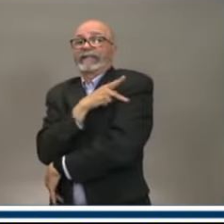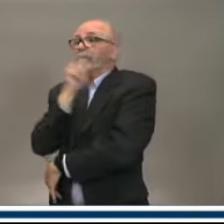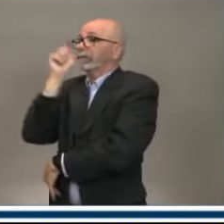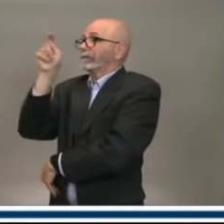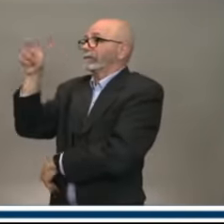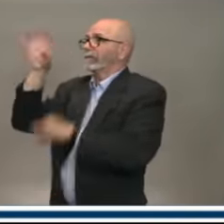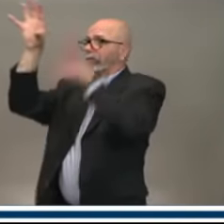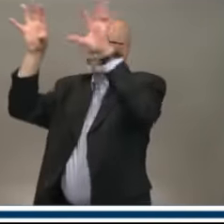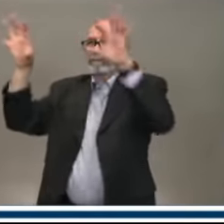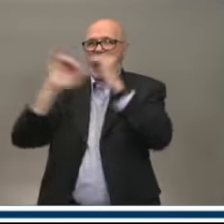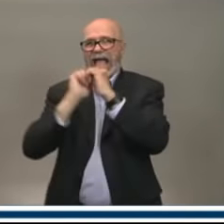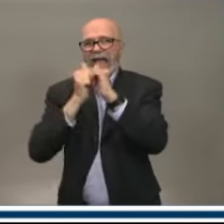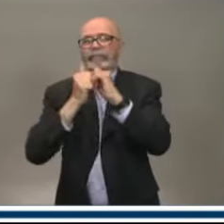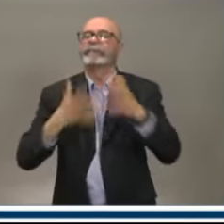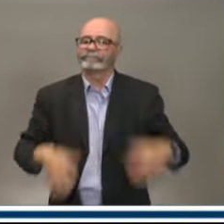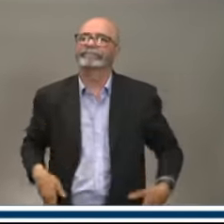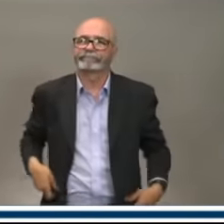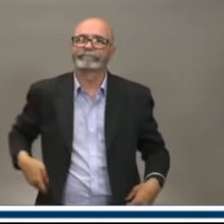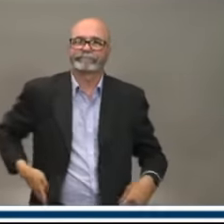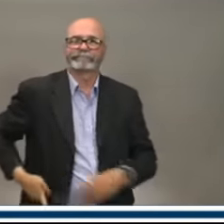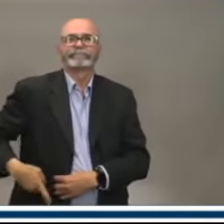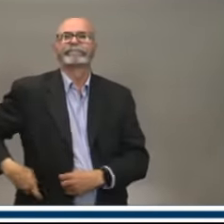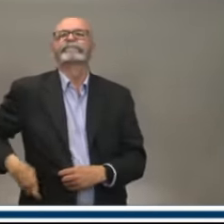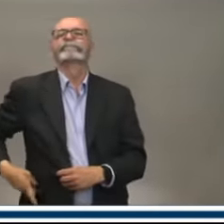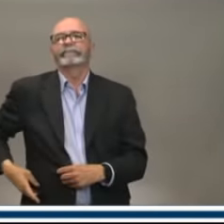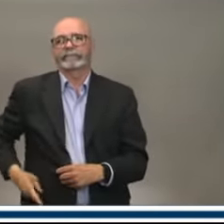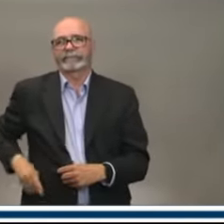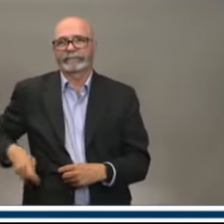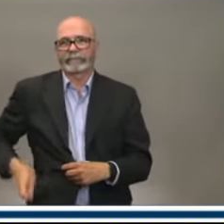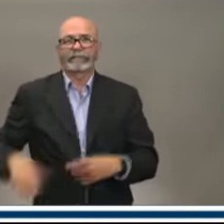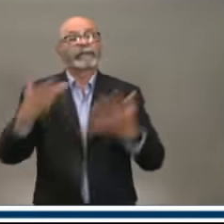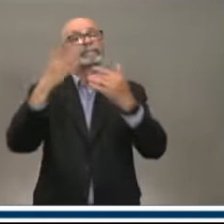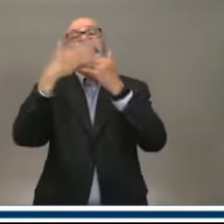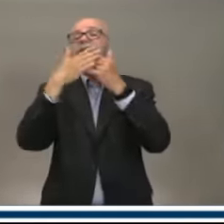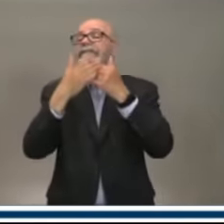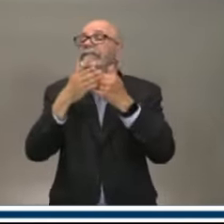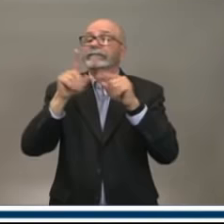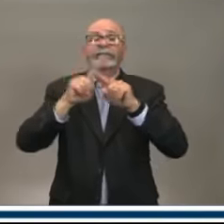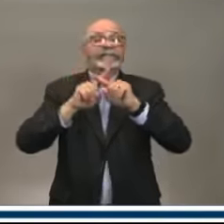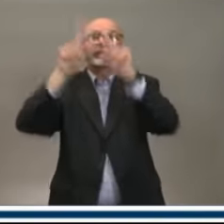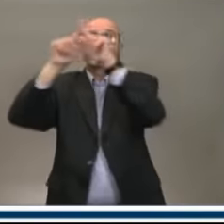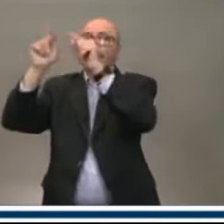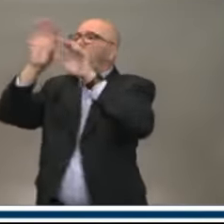consistent across the province, but may look different as we go sector by sector.